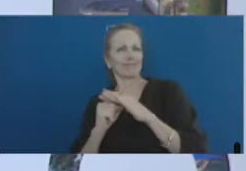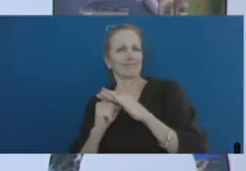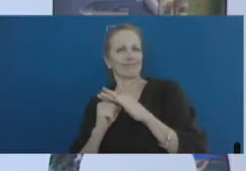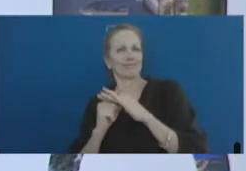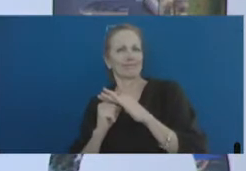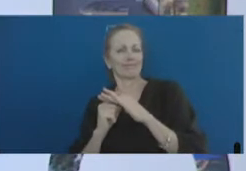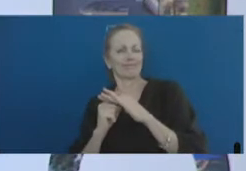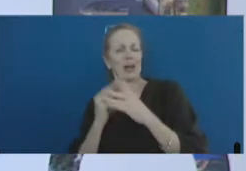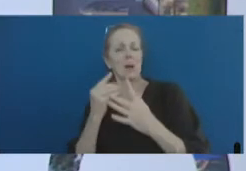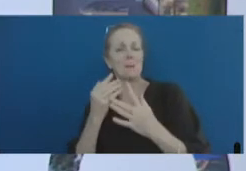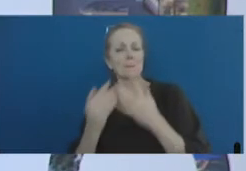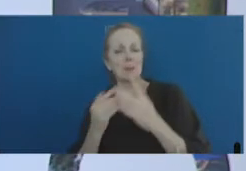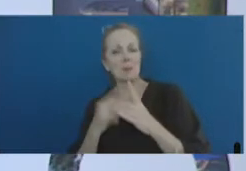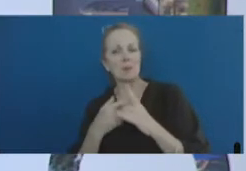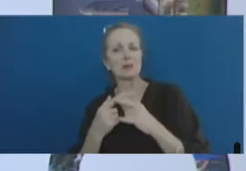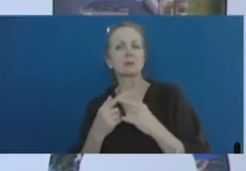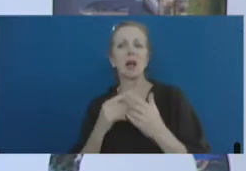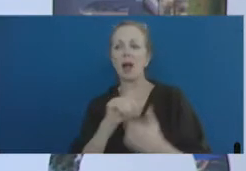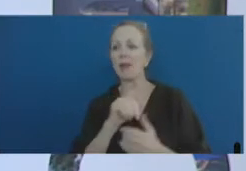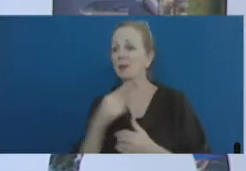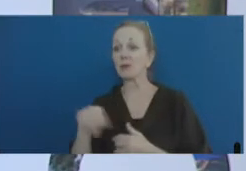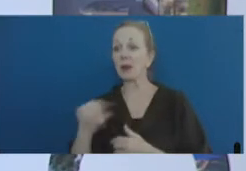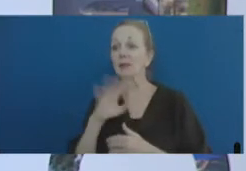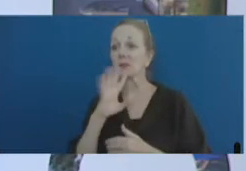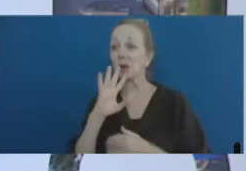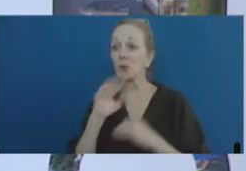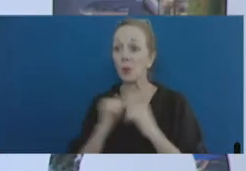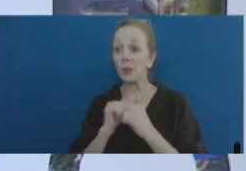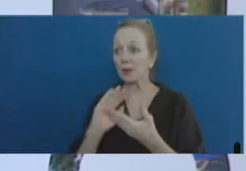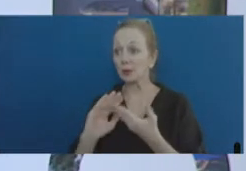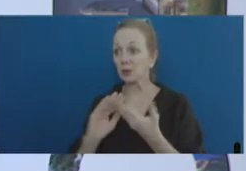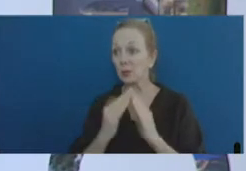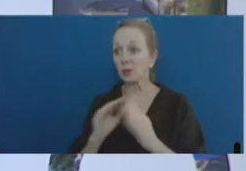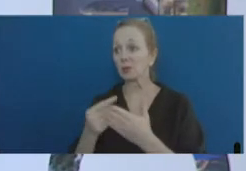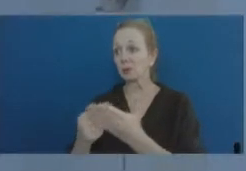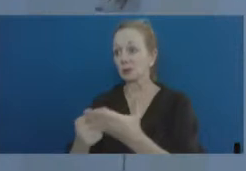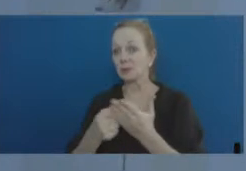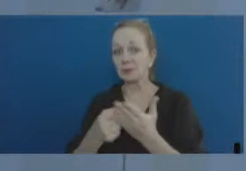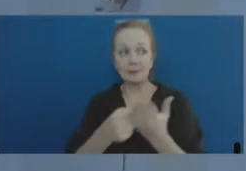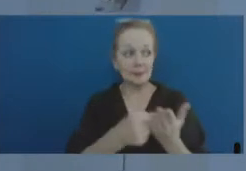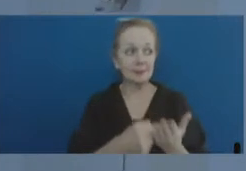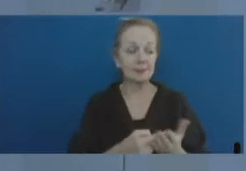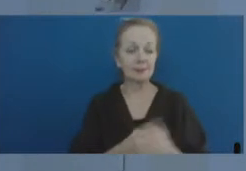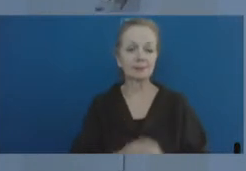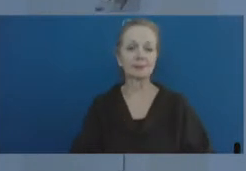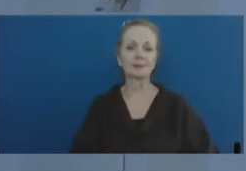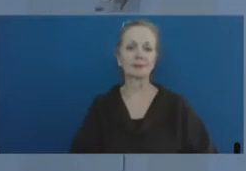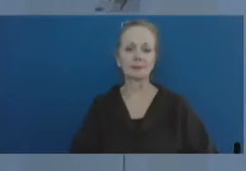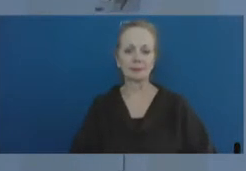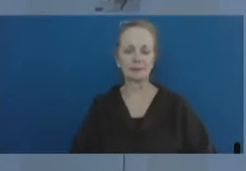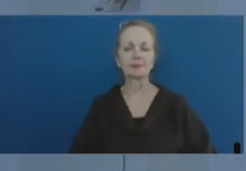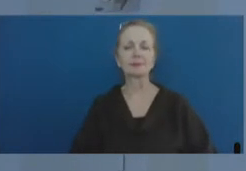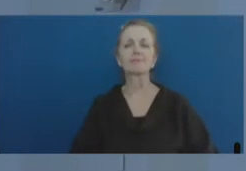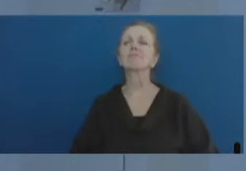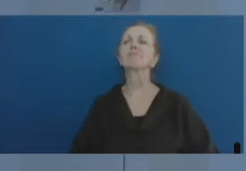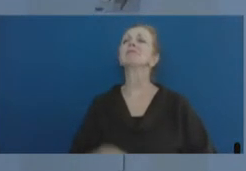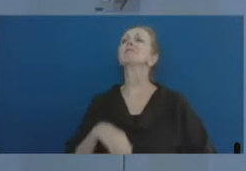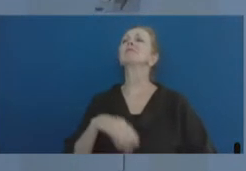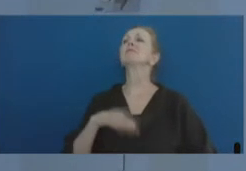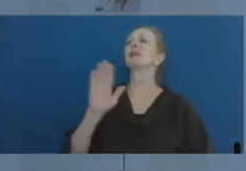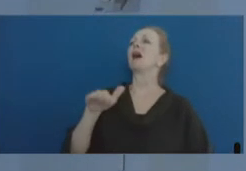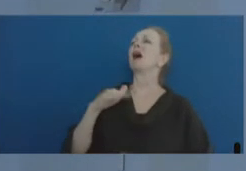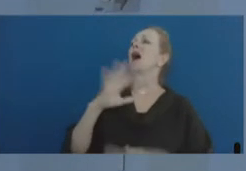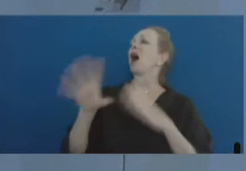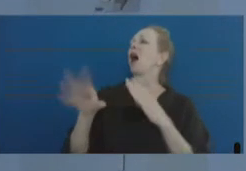to the community that we may need to think about. So. One of the things that I would add is, let's take a look at the infrastructure. So I think that